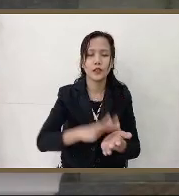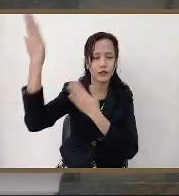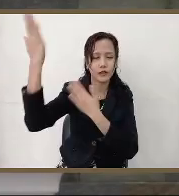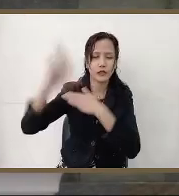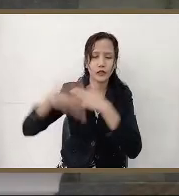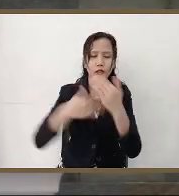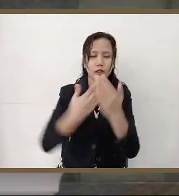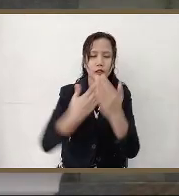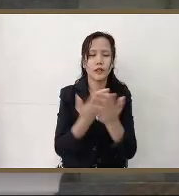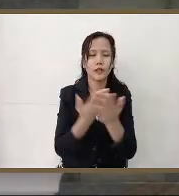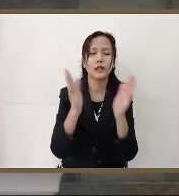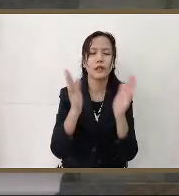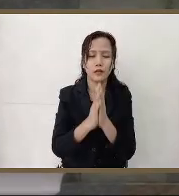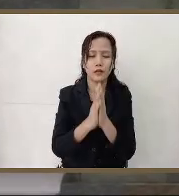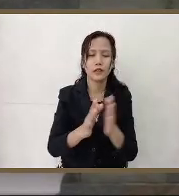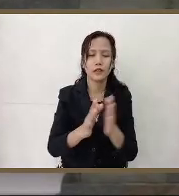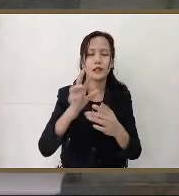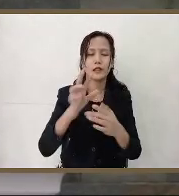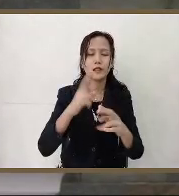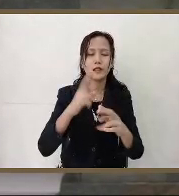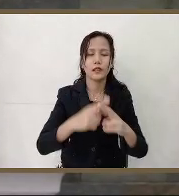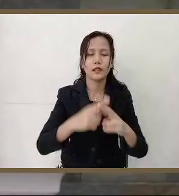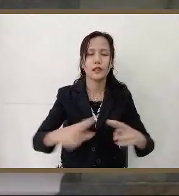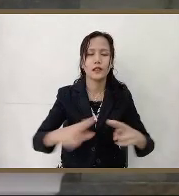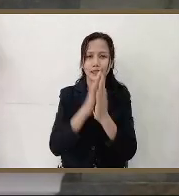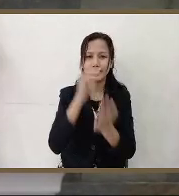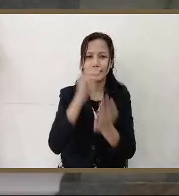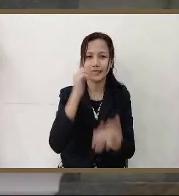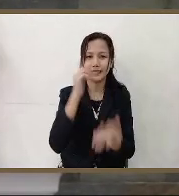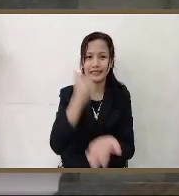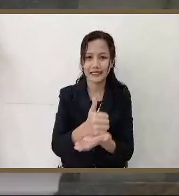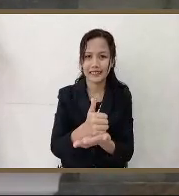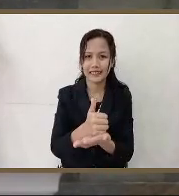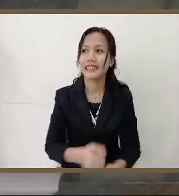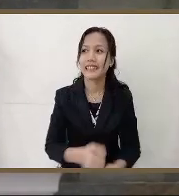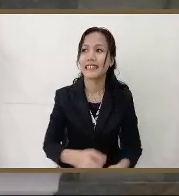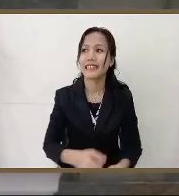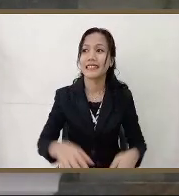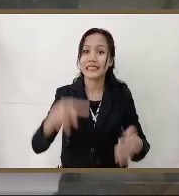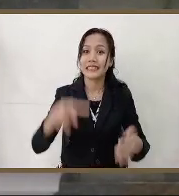things, Father, I pray in Jesus' name. Amen. All right, remain standing, please, and we'll sing one more song.